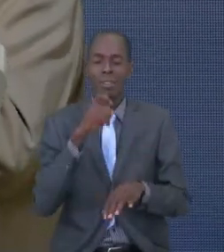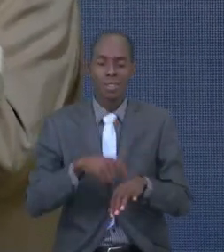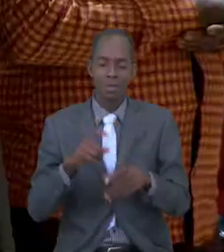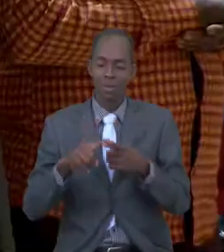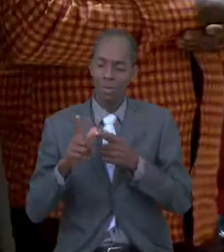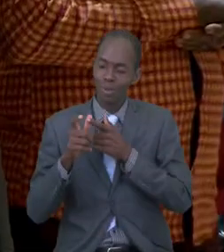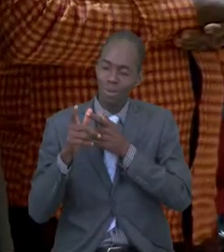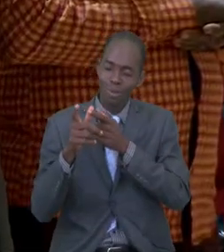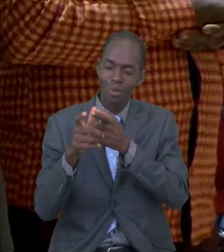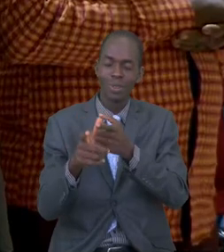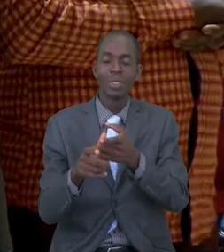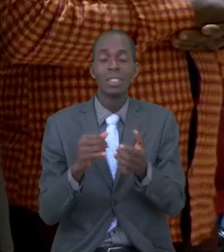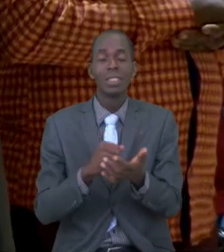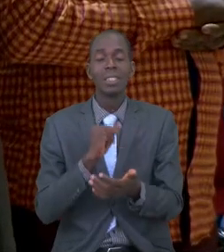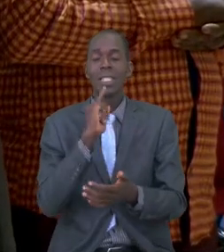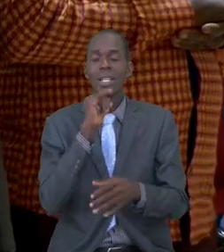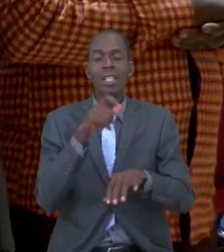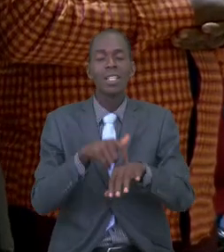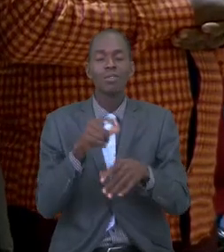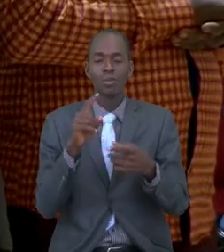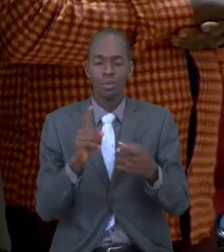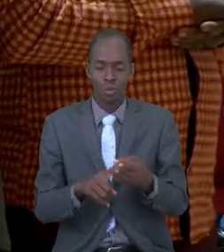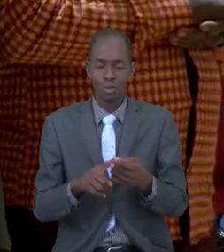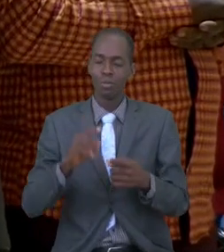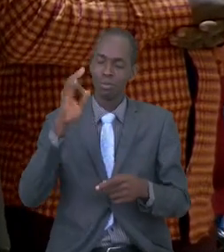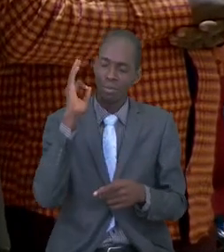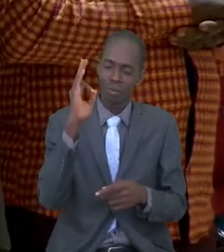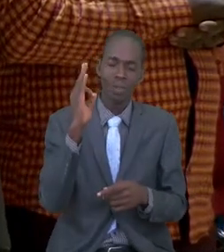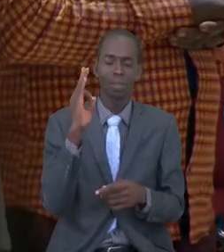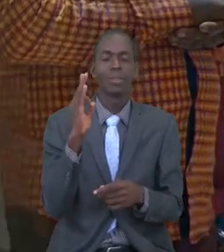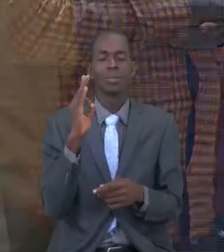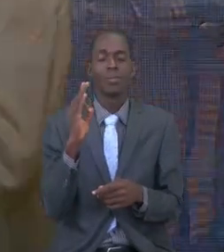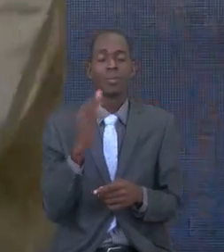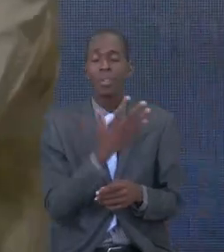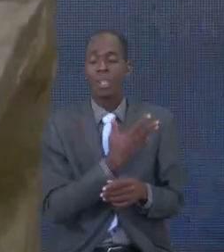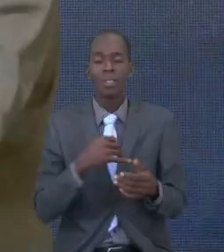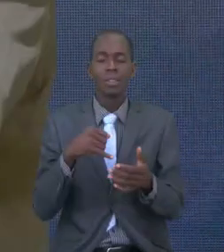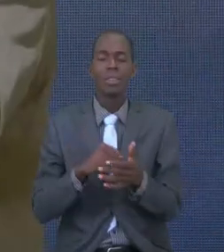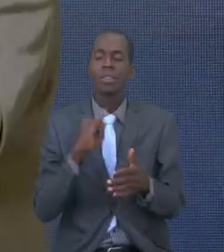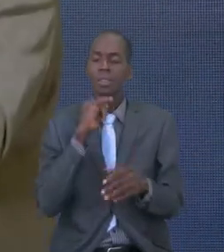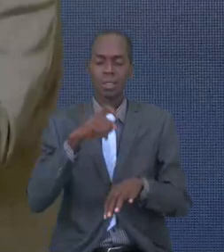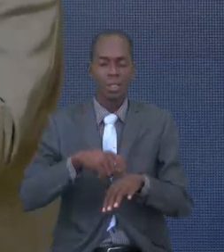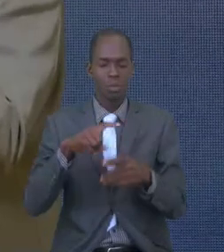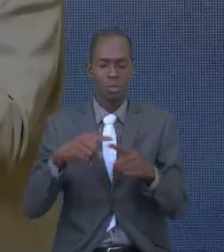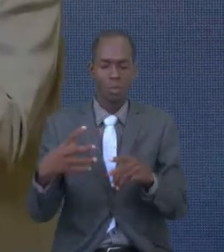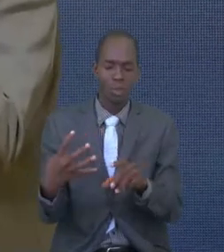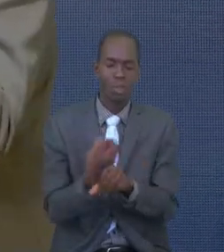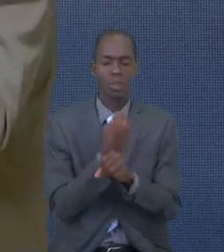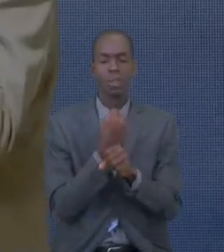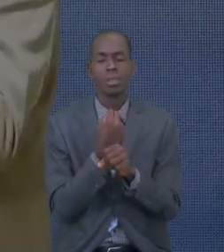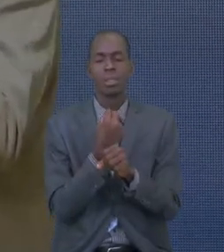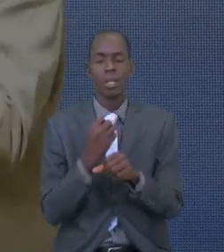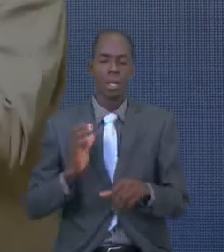Amen. It's time to do ministry. Amen. And it's time to take